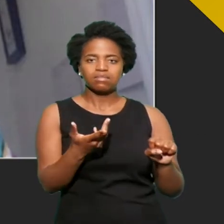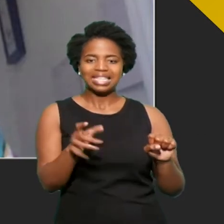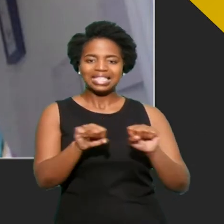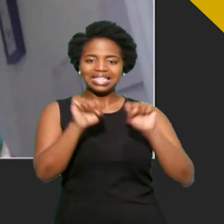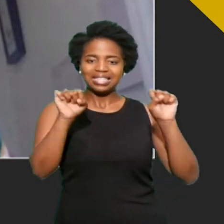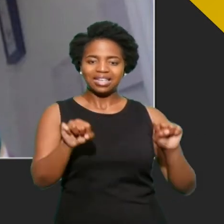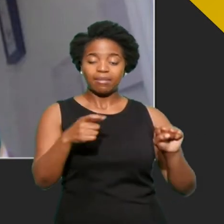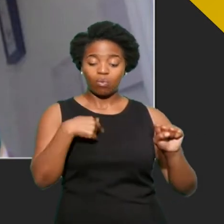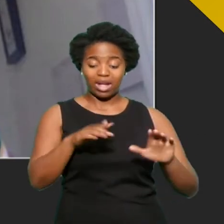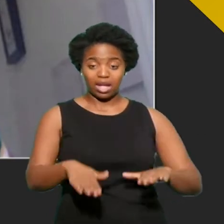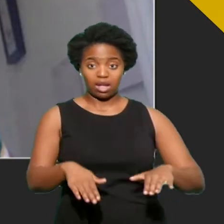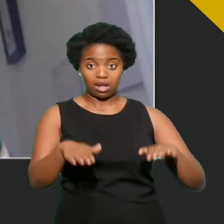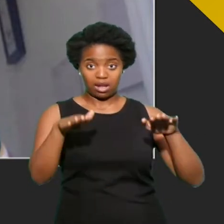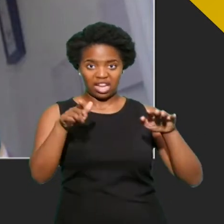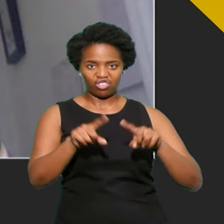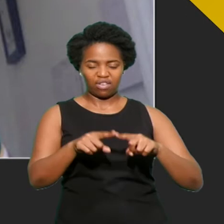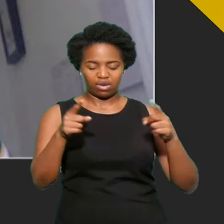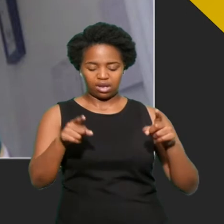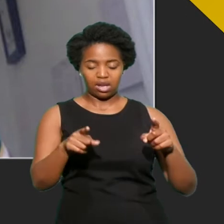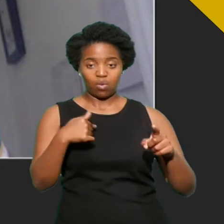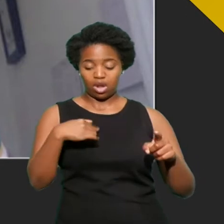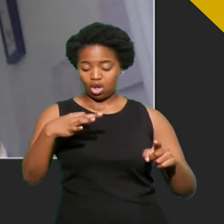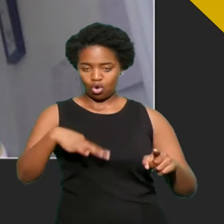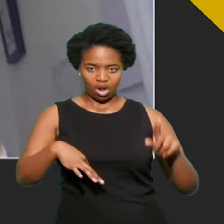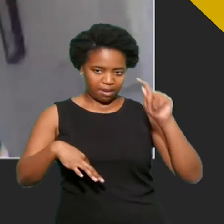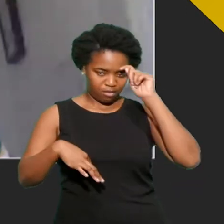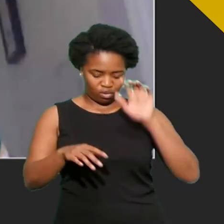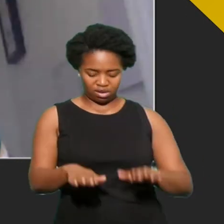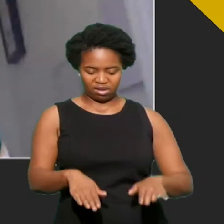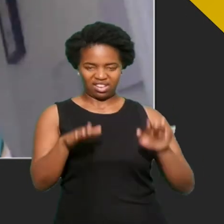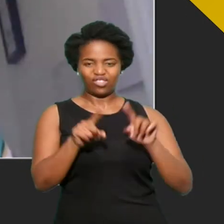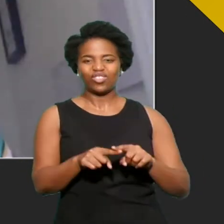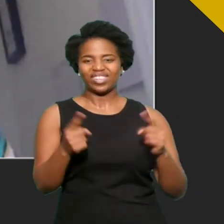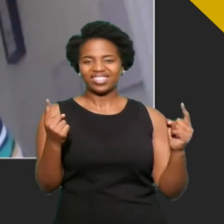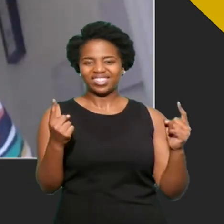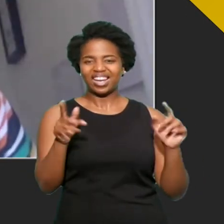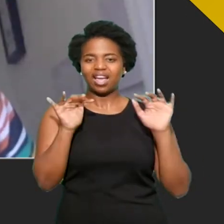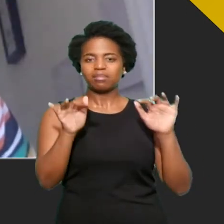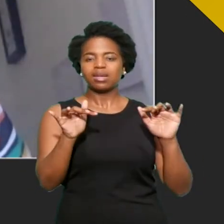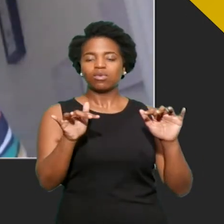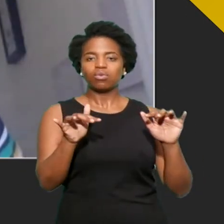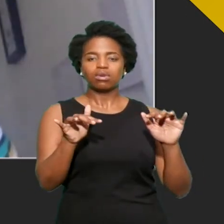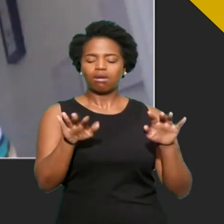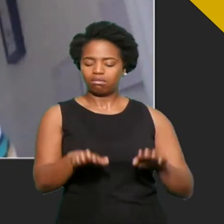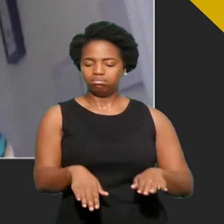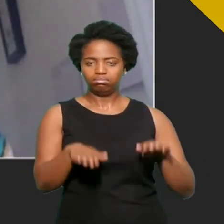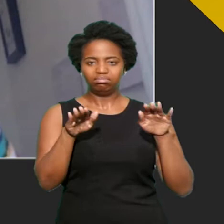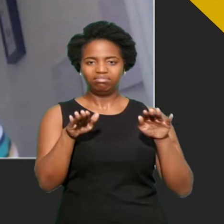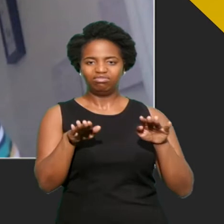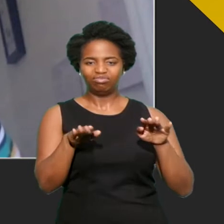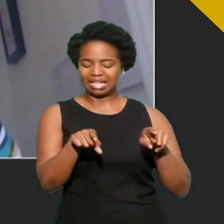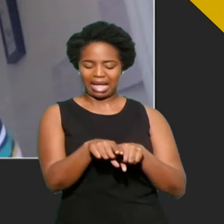we raise and we create a norm for men and other people who are not men sometimes